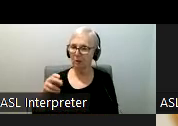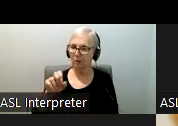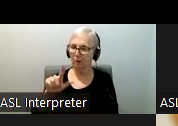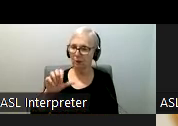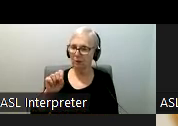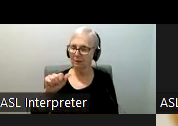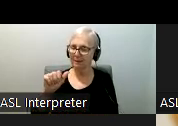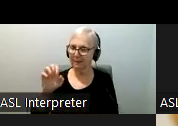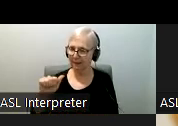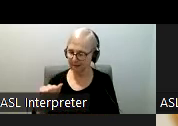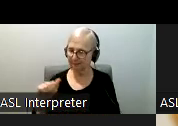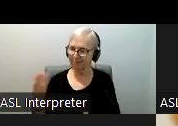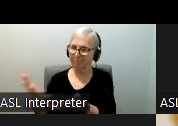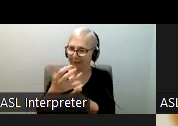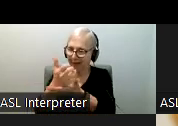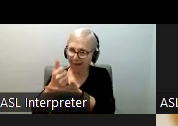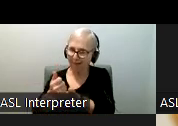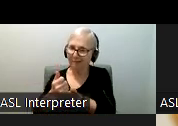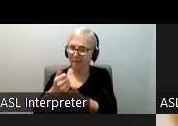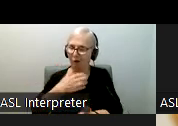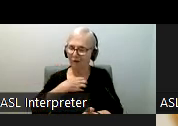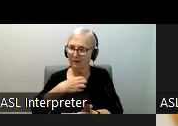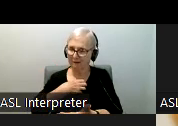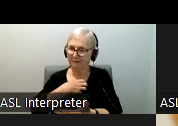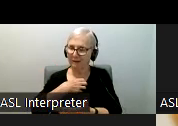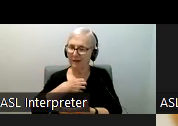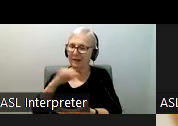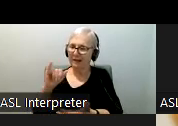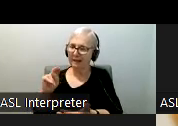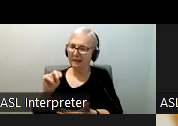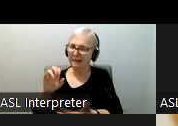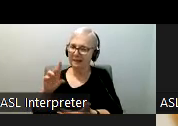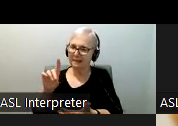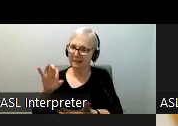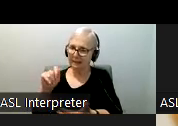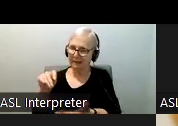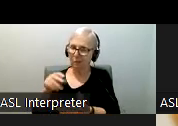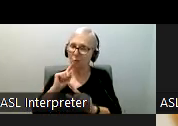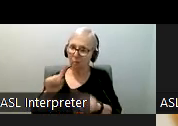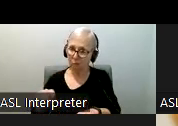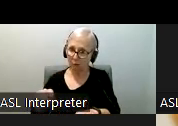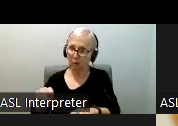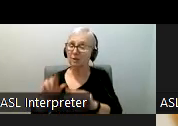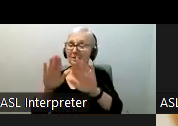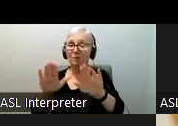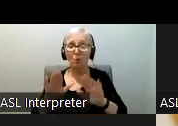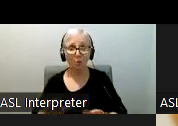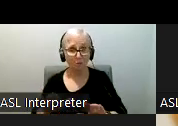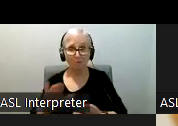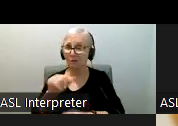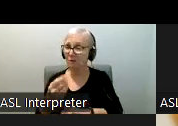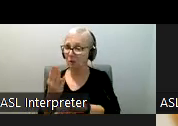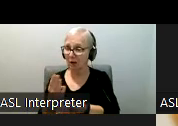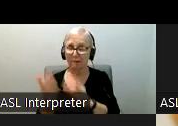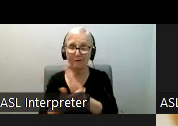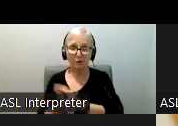the clearinghouse for all of that complaint and critical incident information that comes in. She does a really great job of doing quality